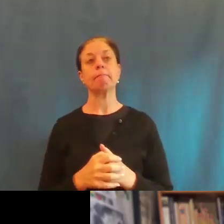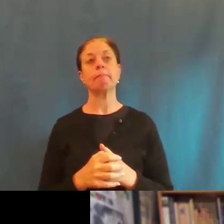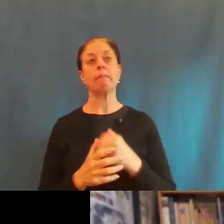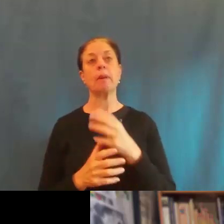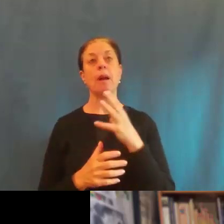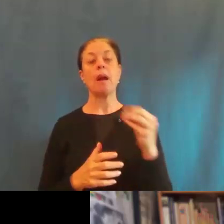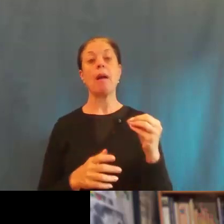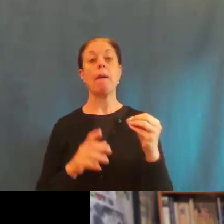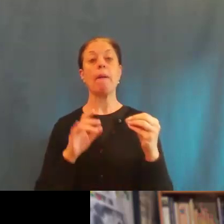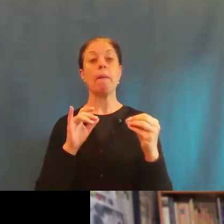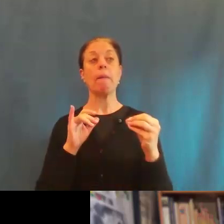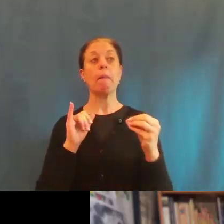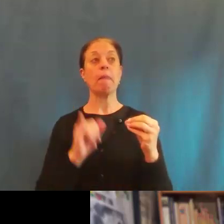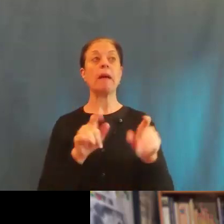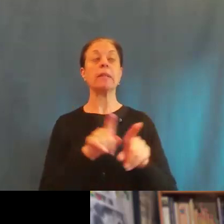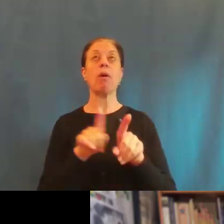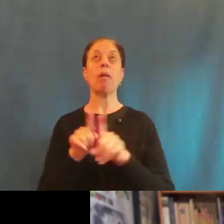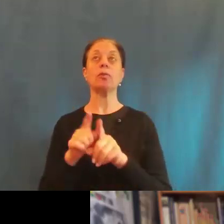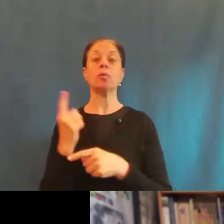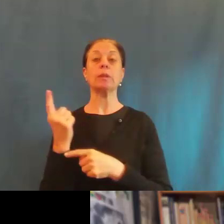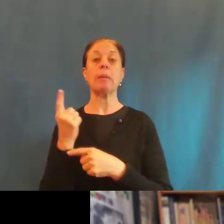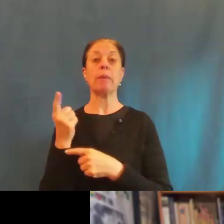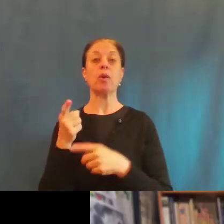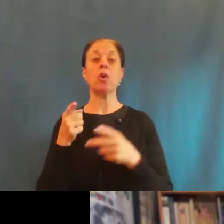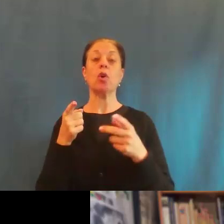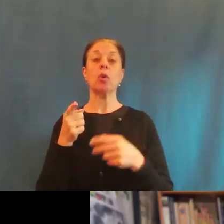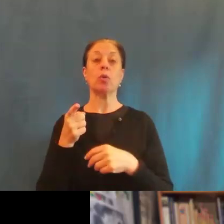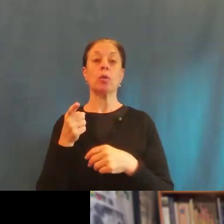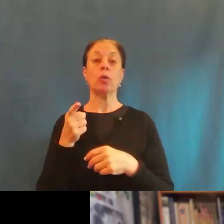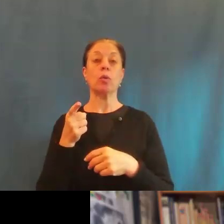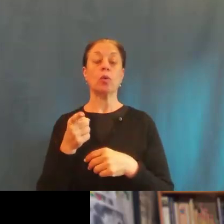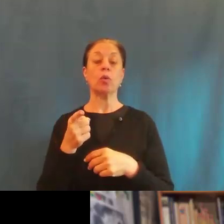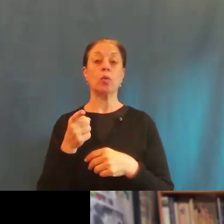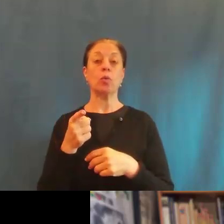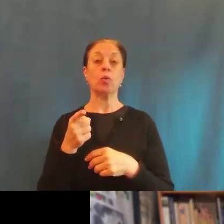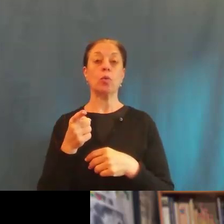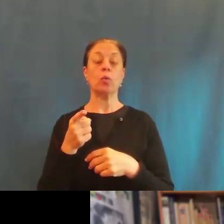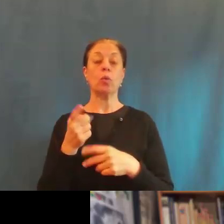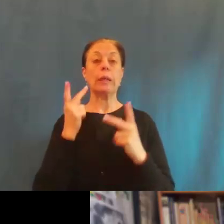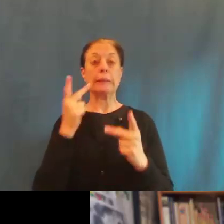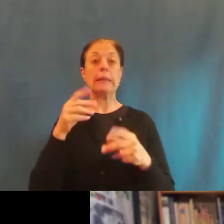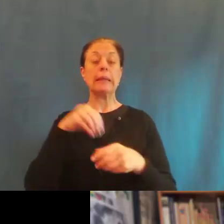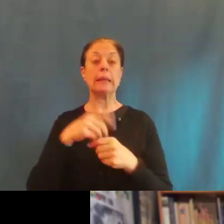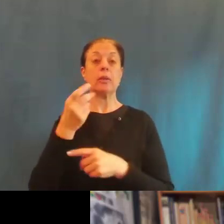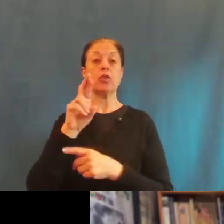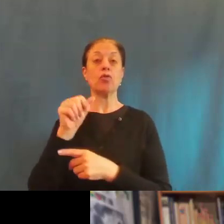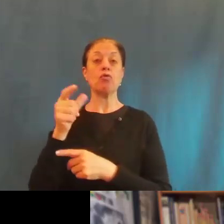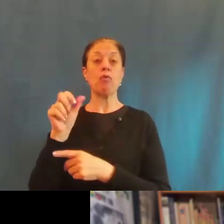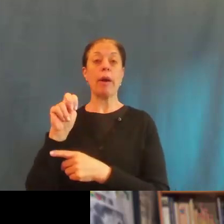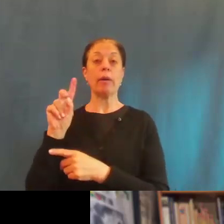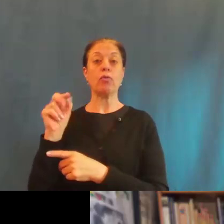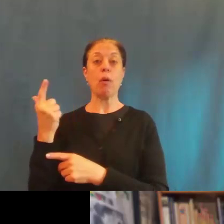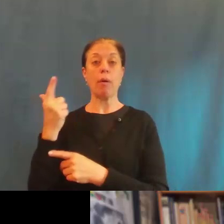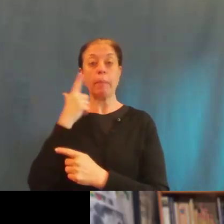And that is also something that you see in the dragon dog because you've